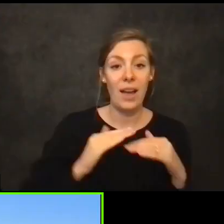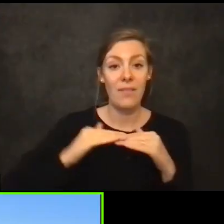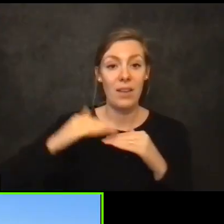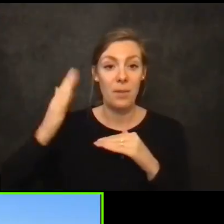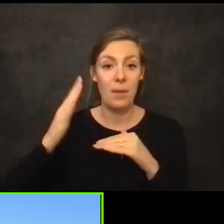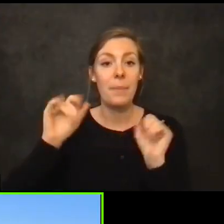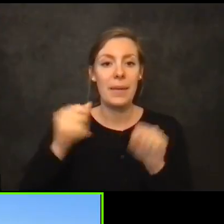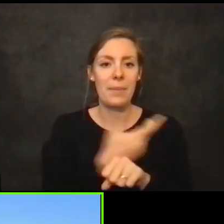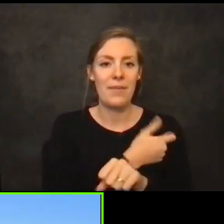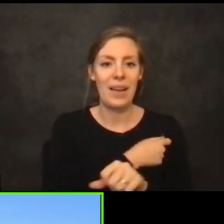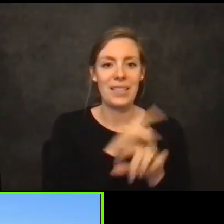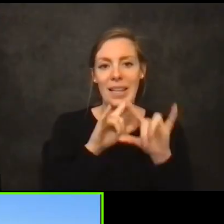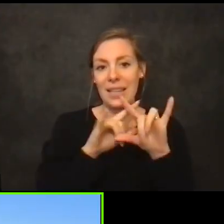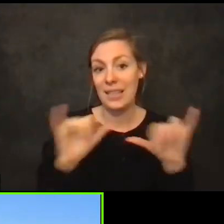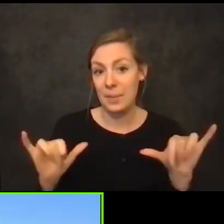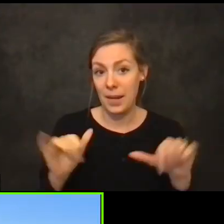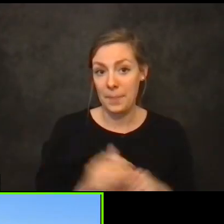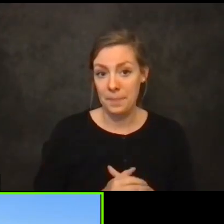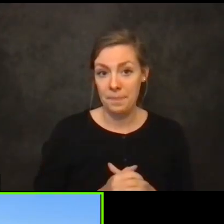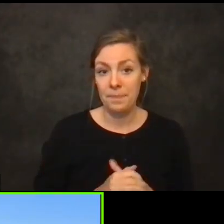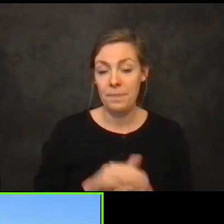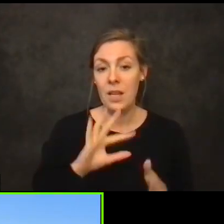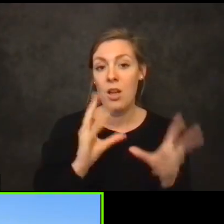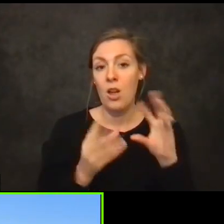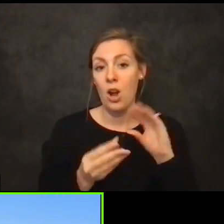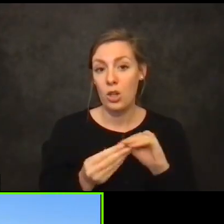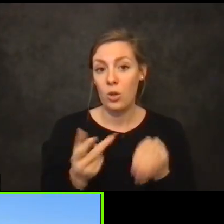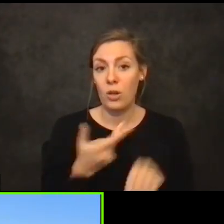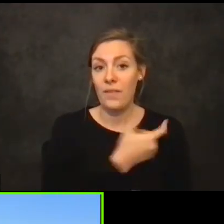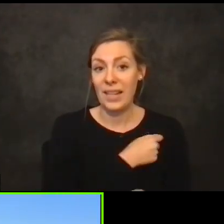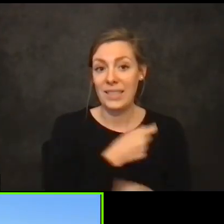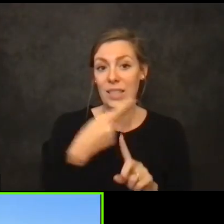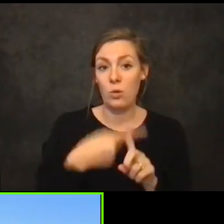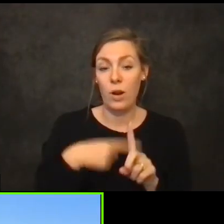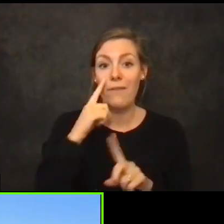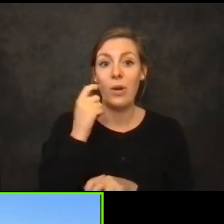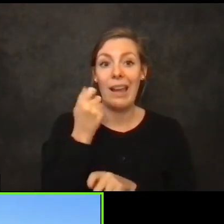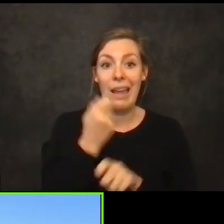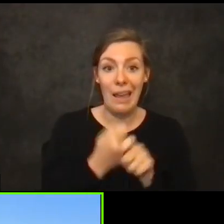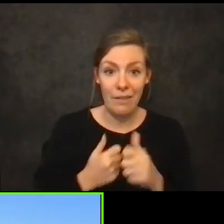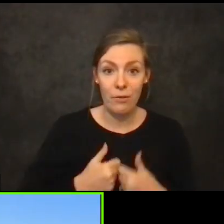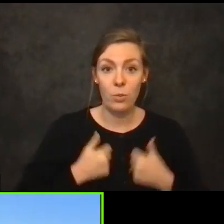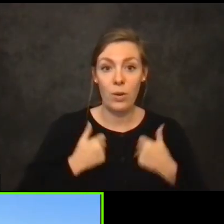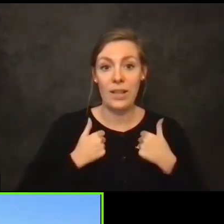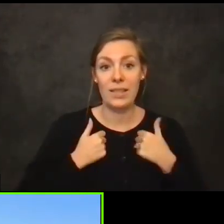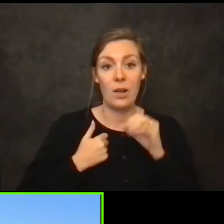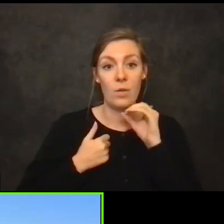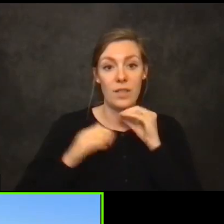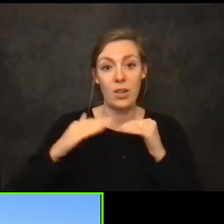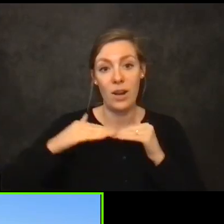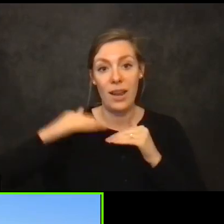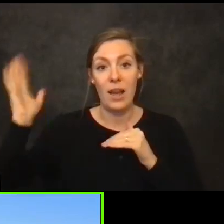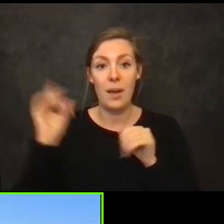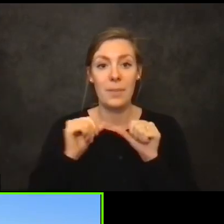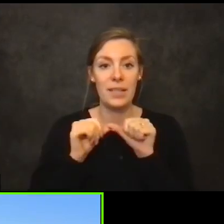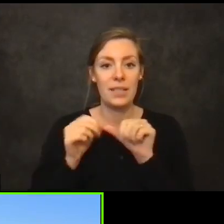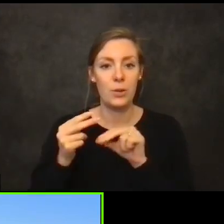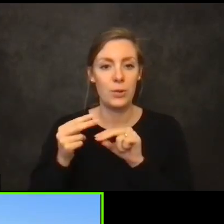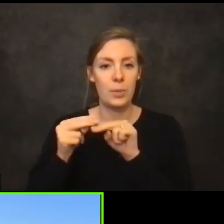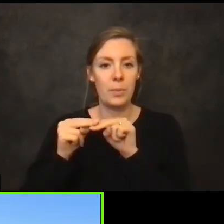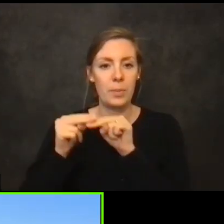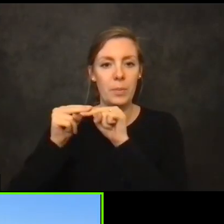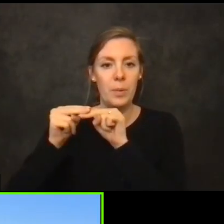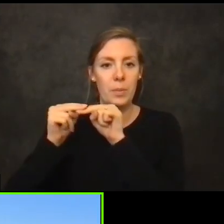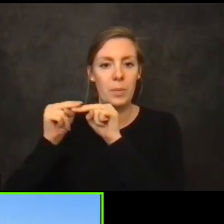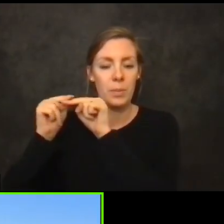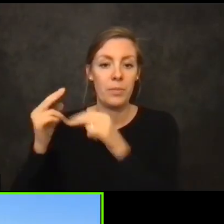time. Our total vaccine rate, which includes every resident aged 0 and up, continues to inch upward. As of